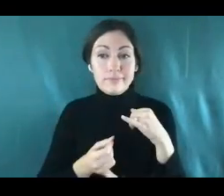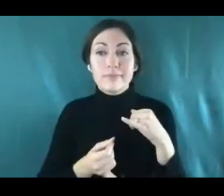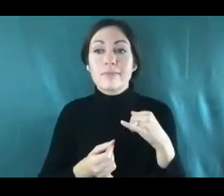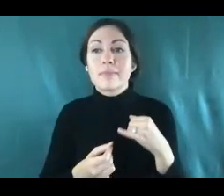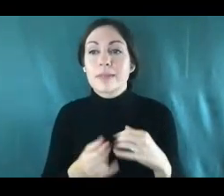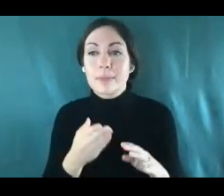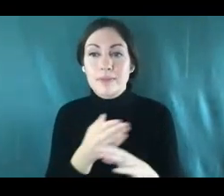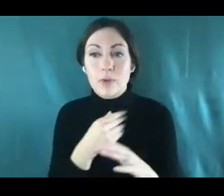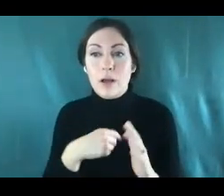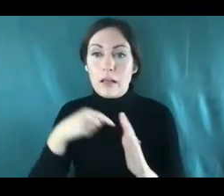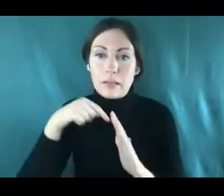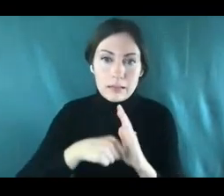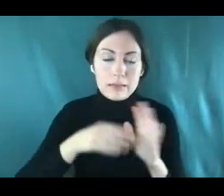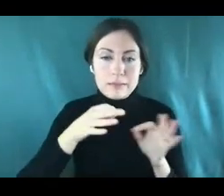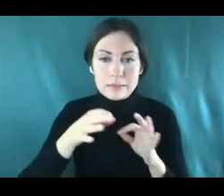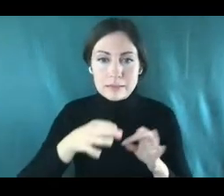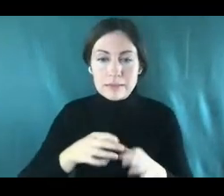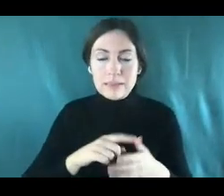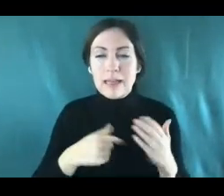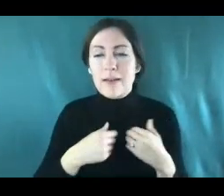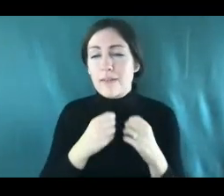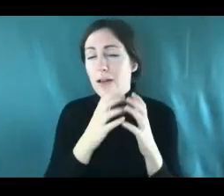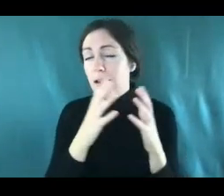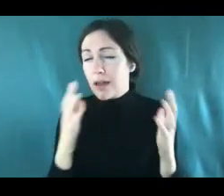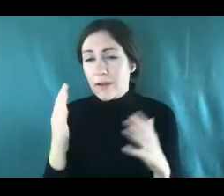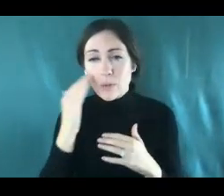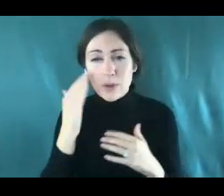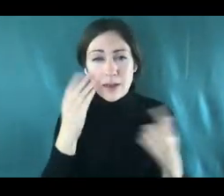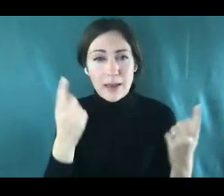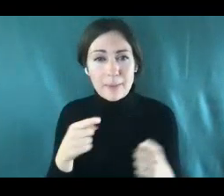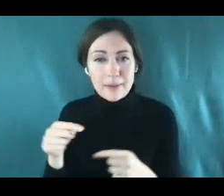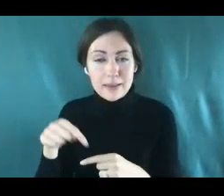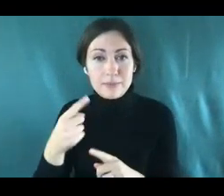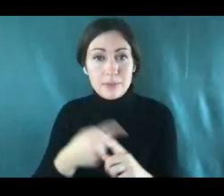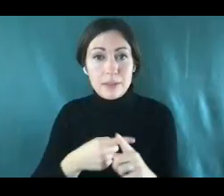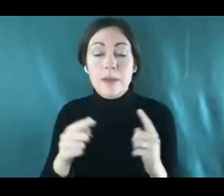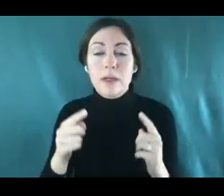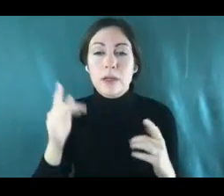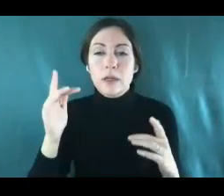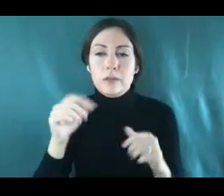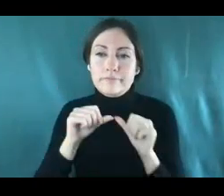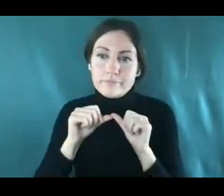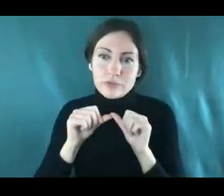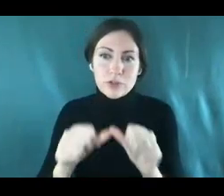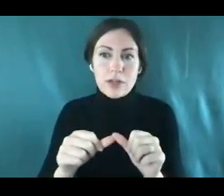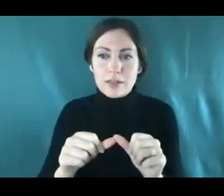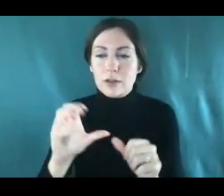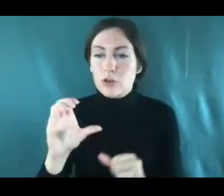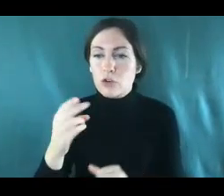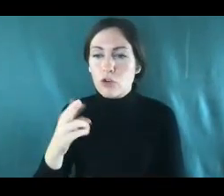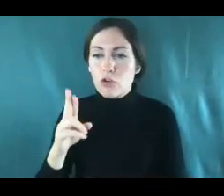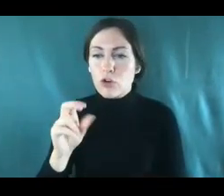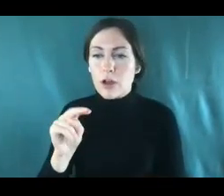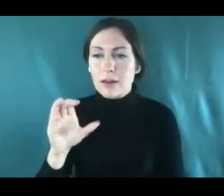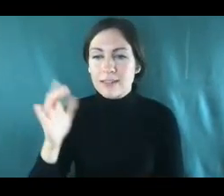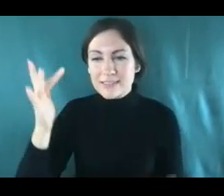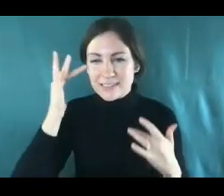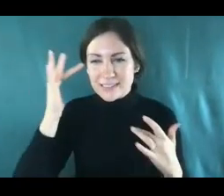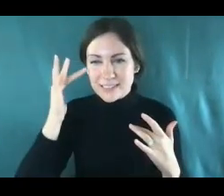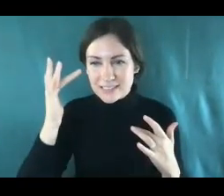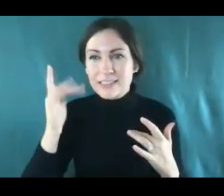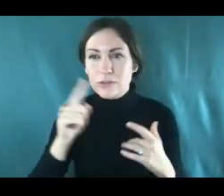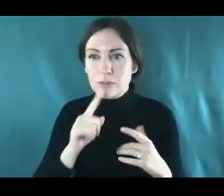into all of these, there's a lot of awareness kind of happening this month as well. But chronic disease is something that's incredibly important as we look to benefit the